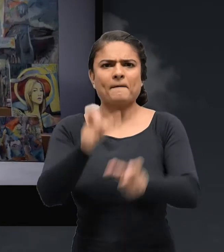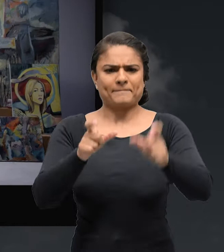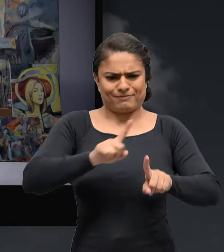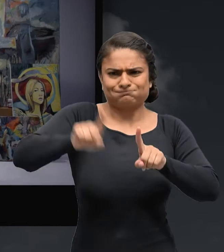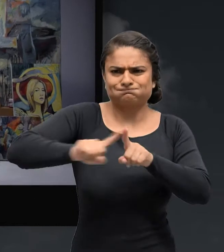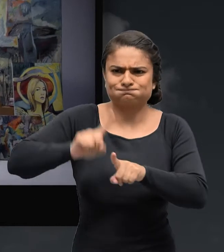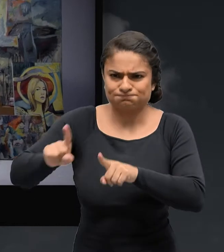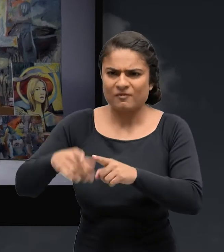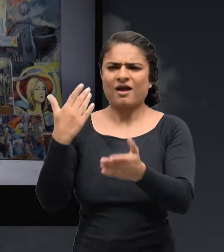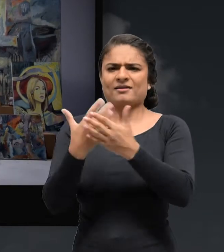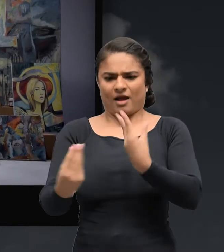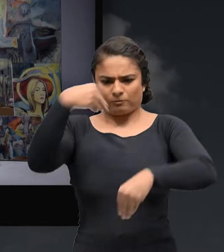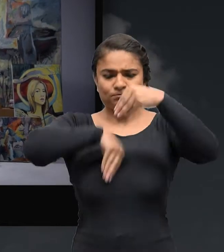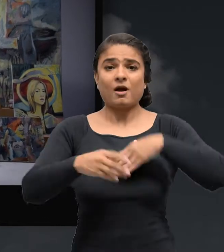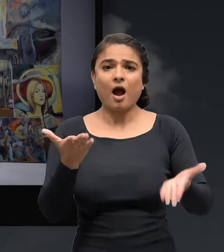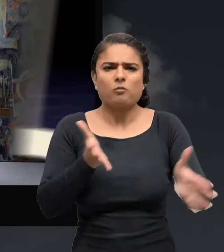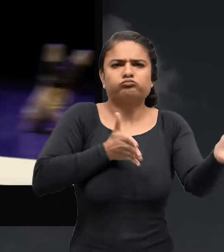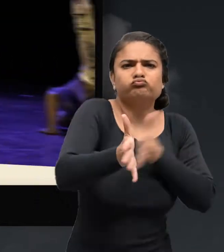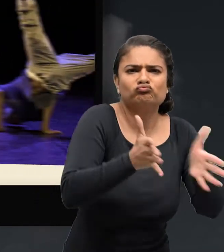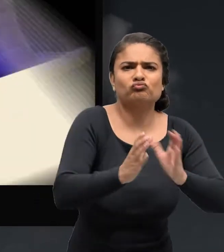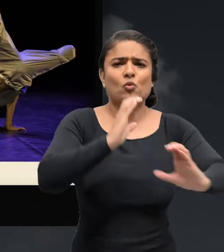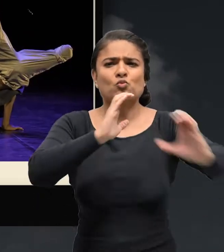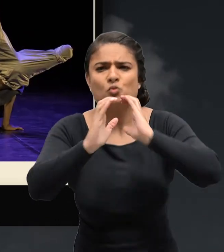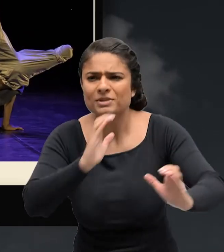and facilitate modes of communication and self-advocacy.